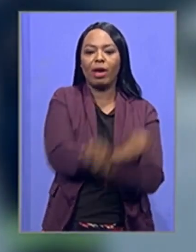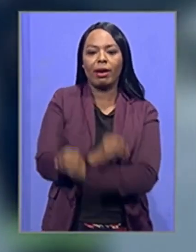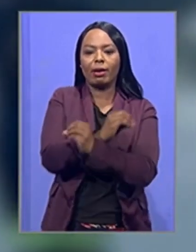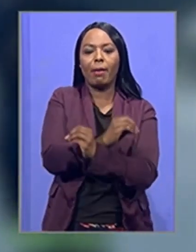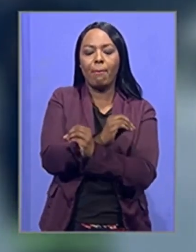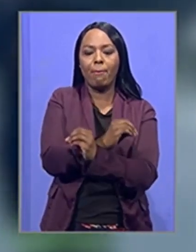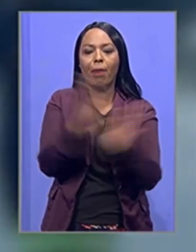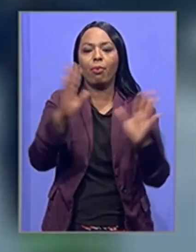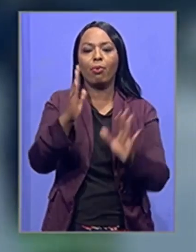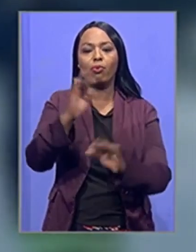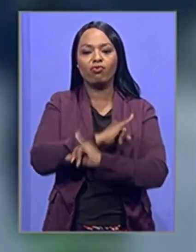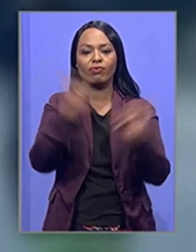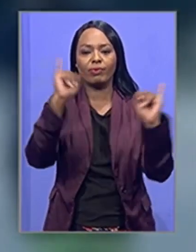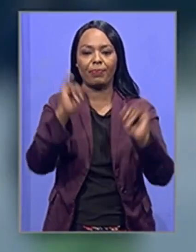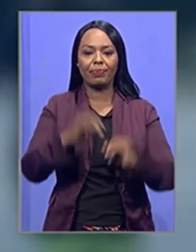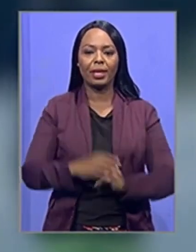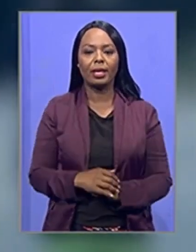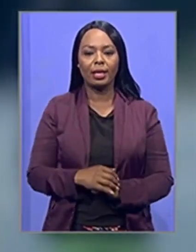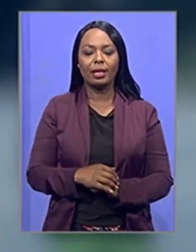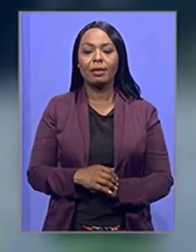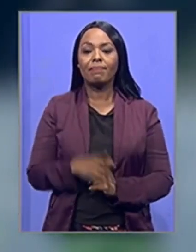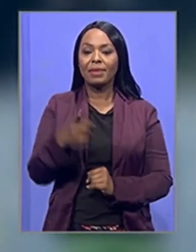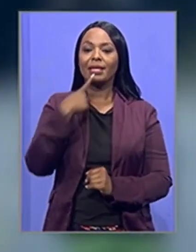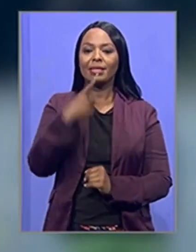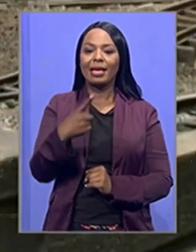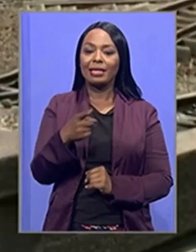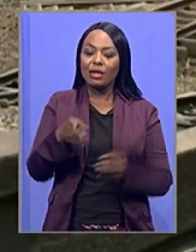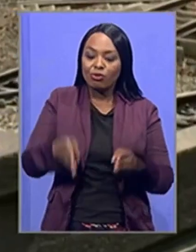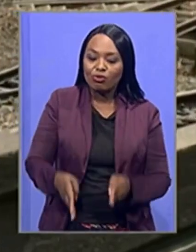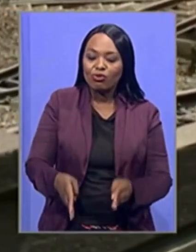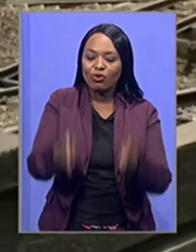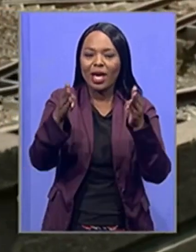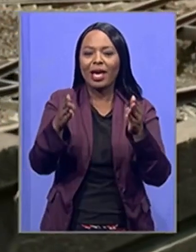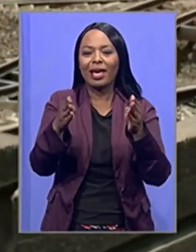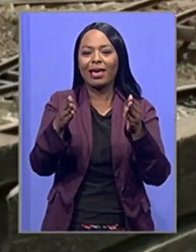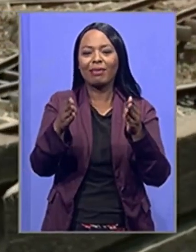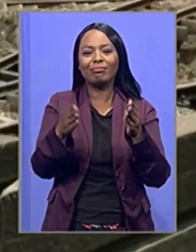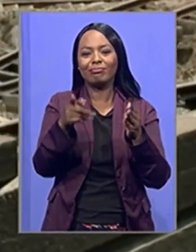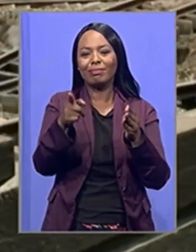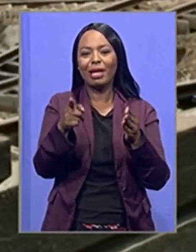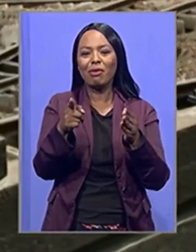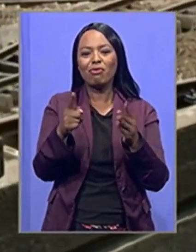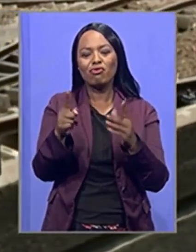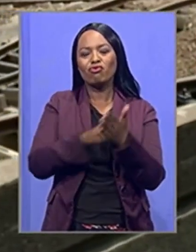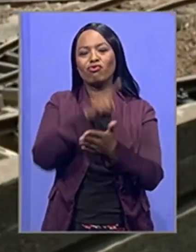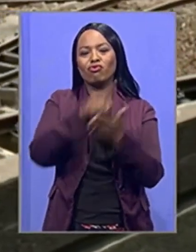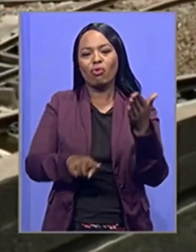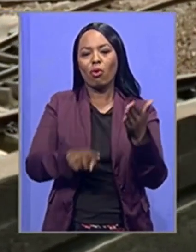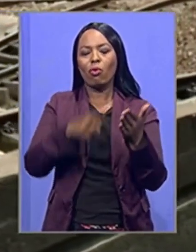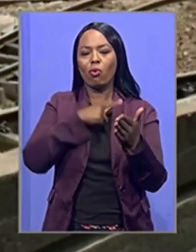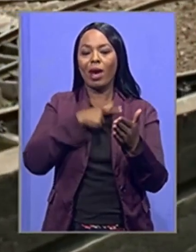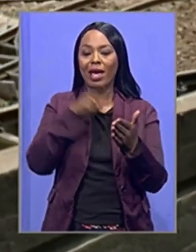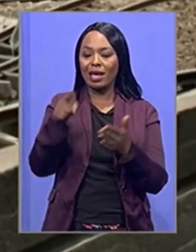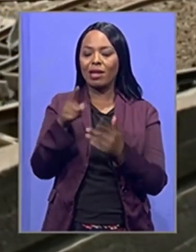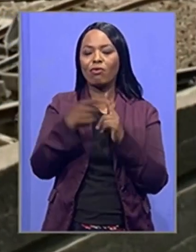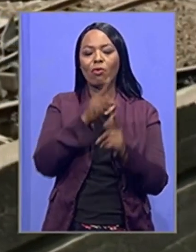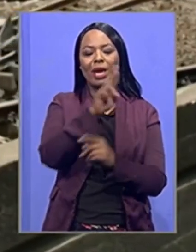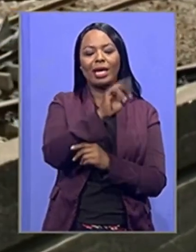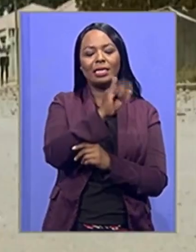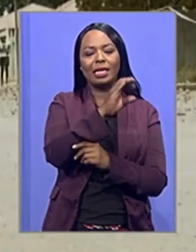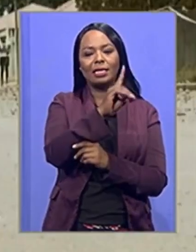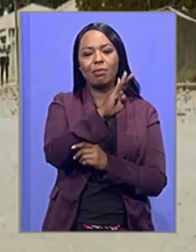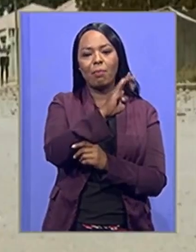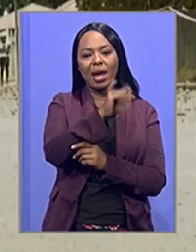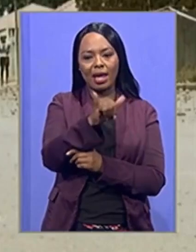wa troko o nyaditswe thata ka go dirisa mmila o sa tshwanelang dirori tsa merwalo e masisi. O ne a tswa Richards Bay a ya kwa